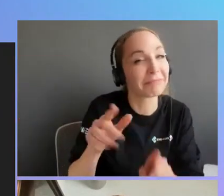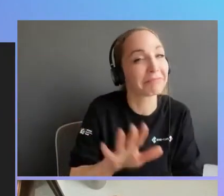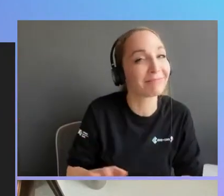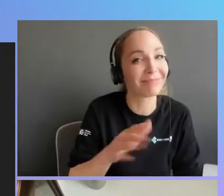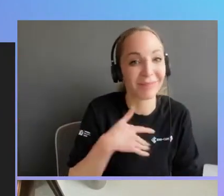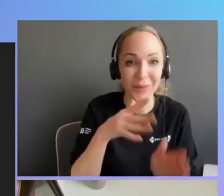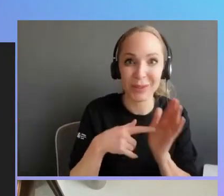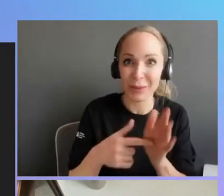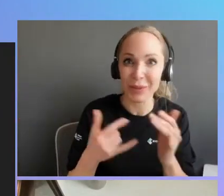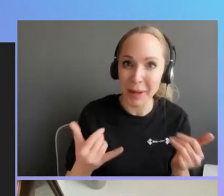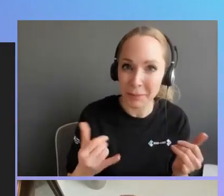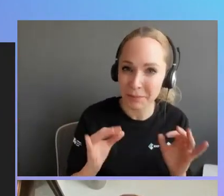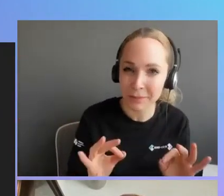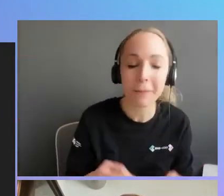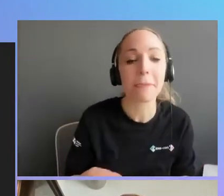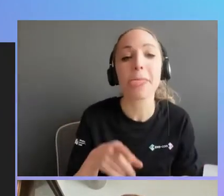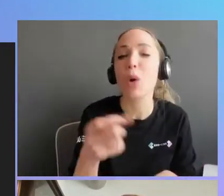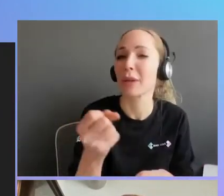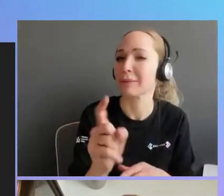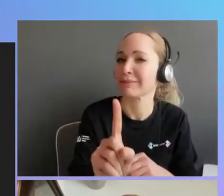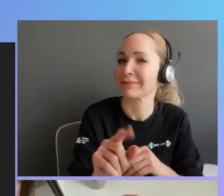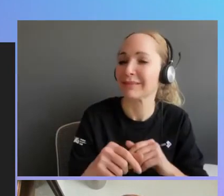now. So hang on.